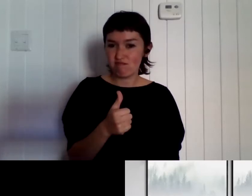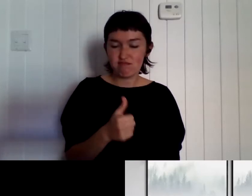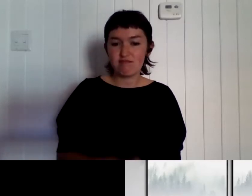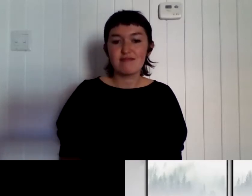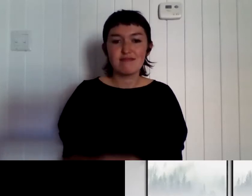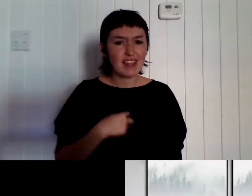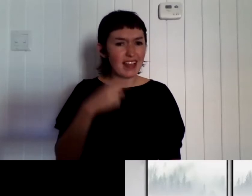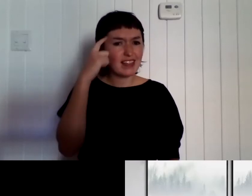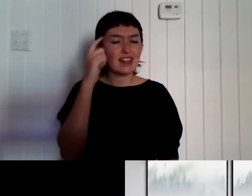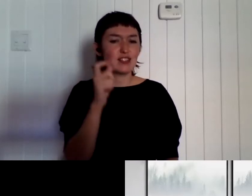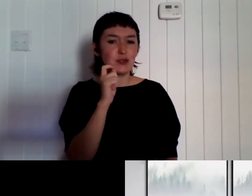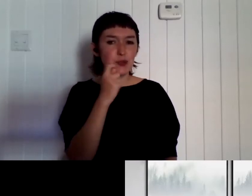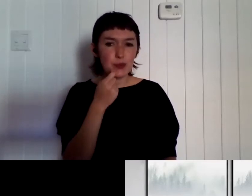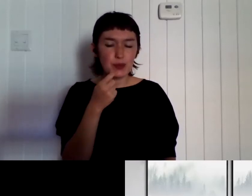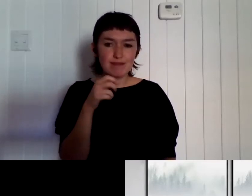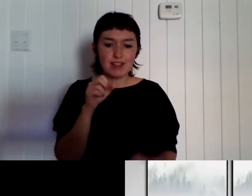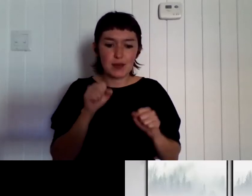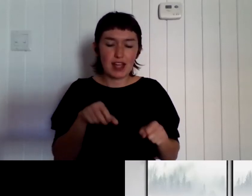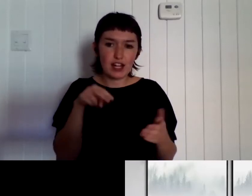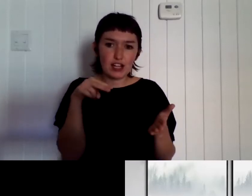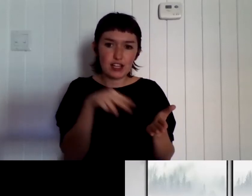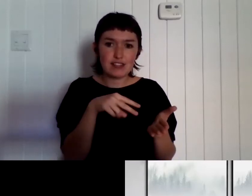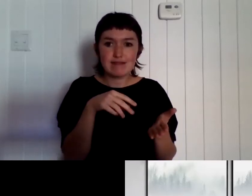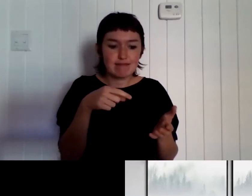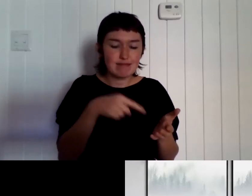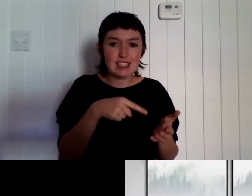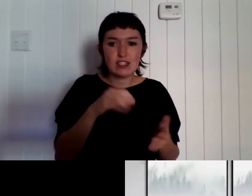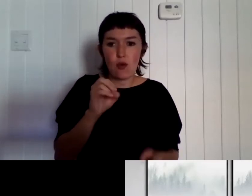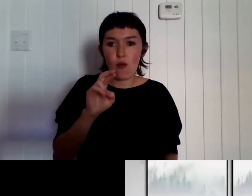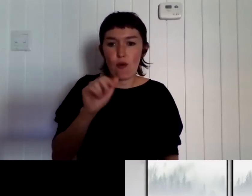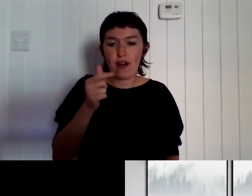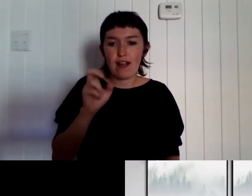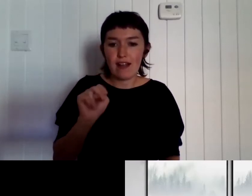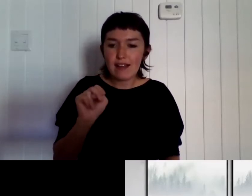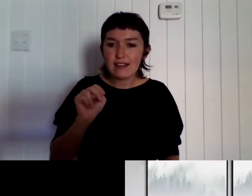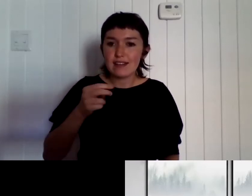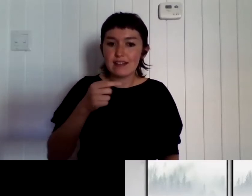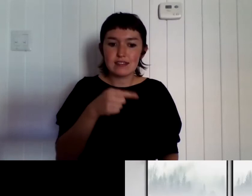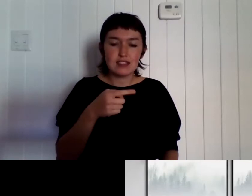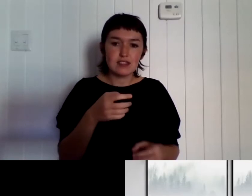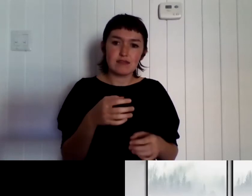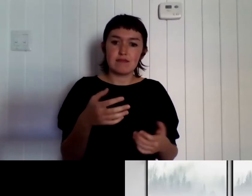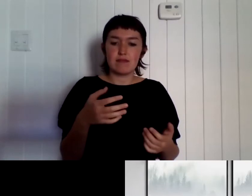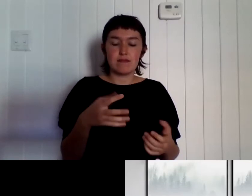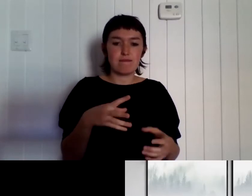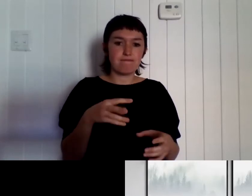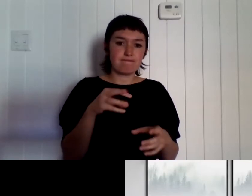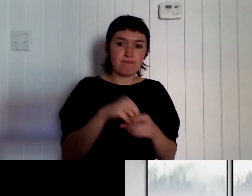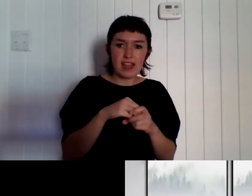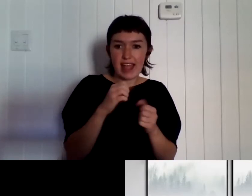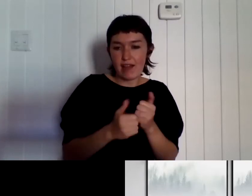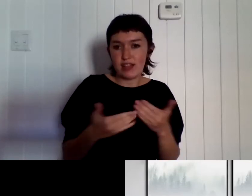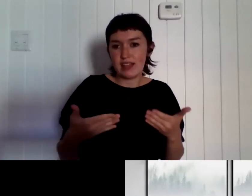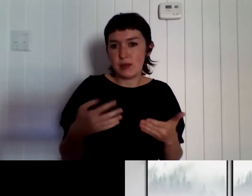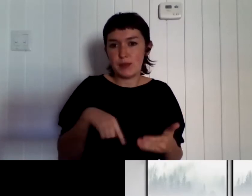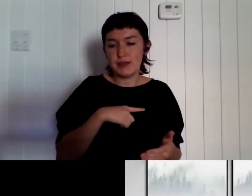look at this organ that is the seat of everything that we do and everything that we understand. And I think that's sort